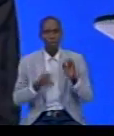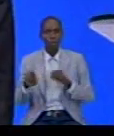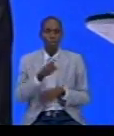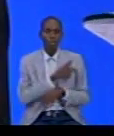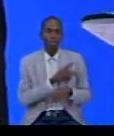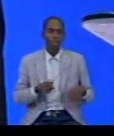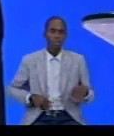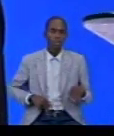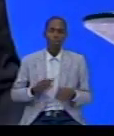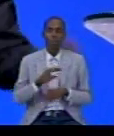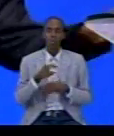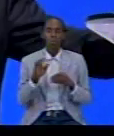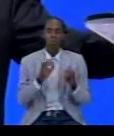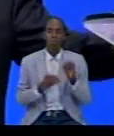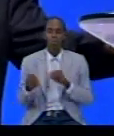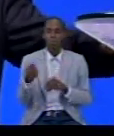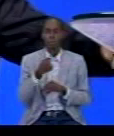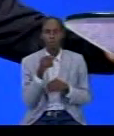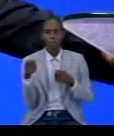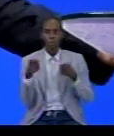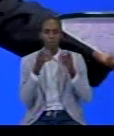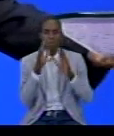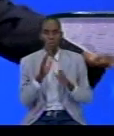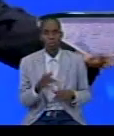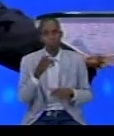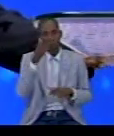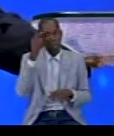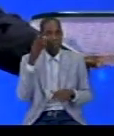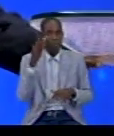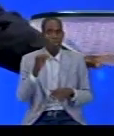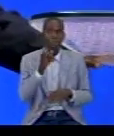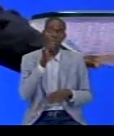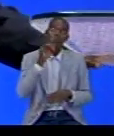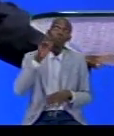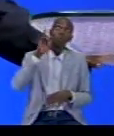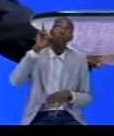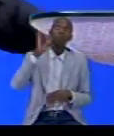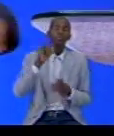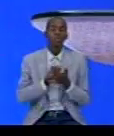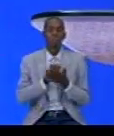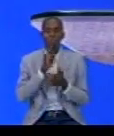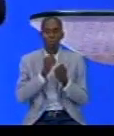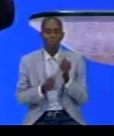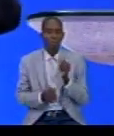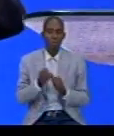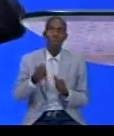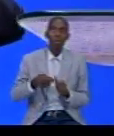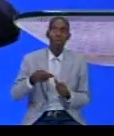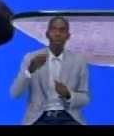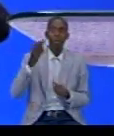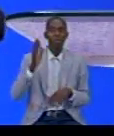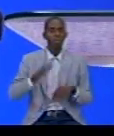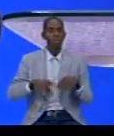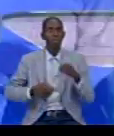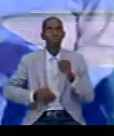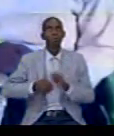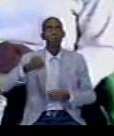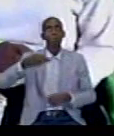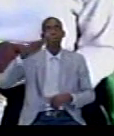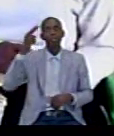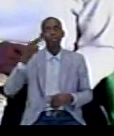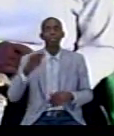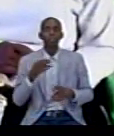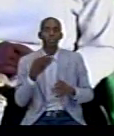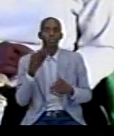now, O ye rulers, because there is one that is higher than the highest. Be wise now